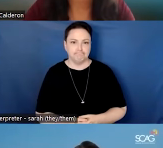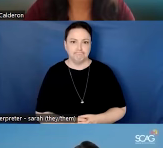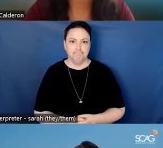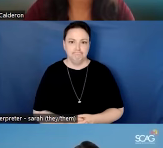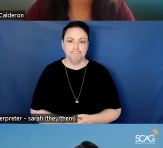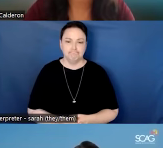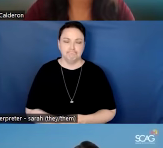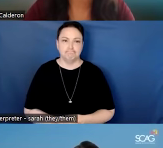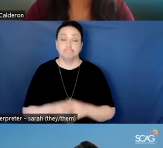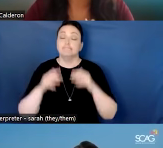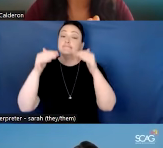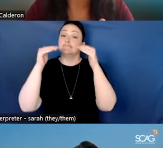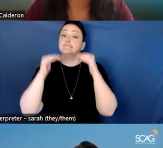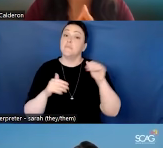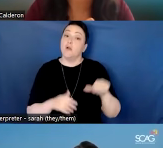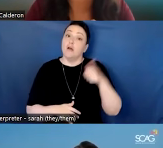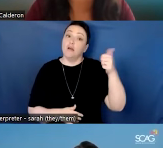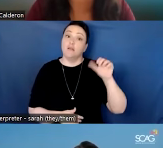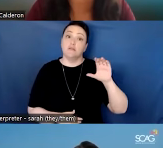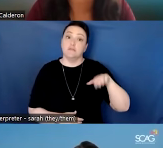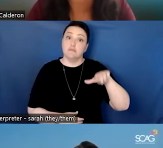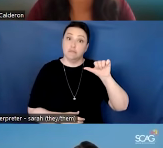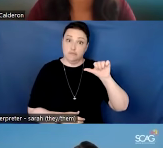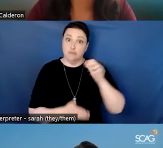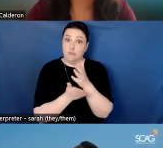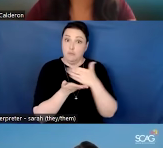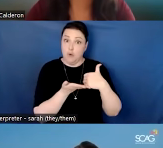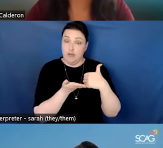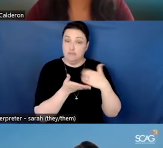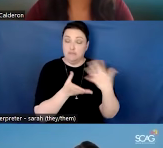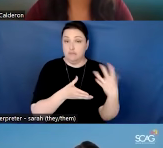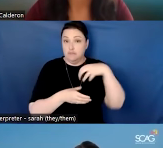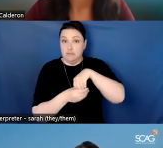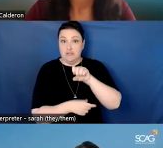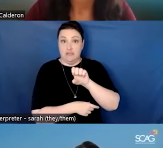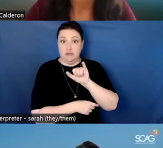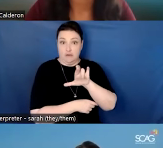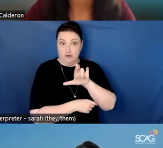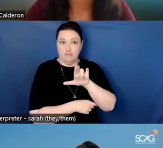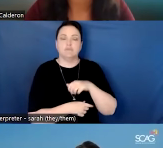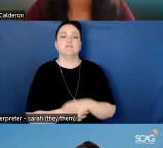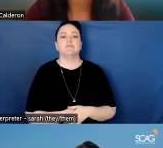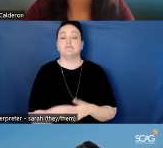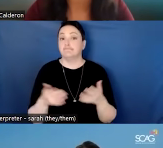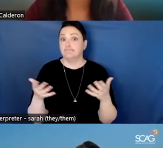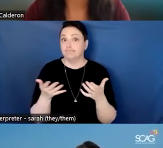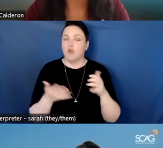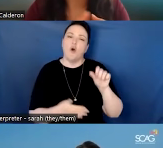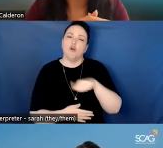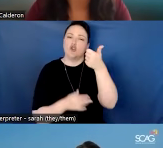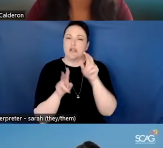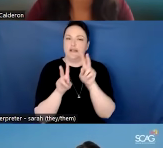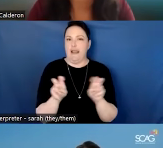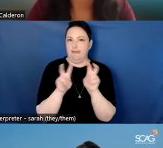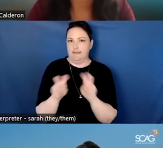Another CEQA component required in an EIR is the alternatives analysis. So the idea behind this is to ensure